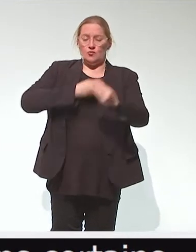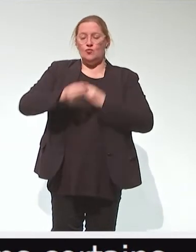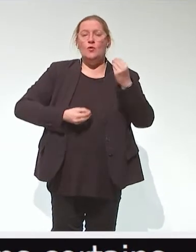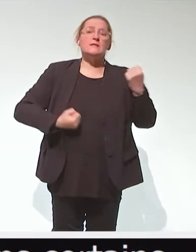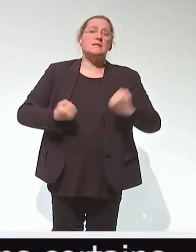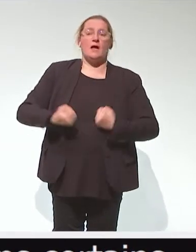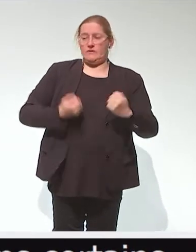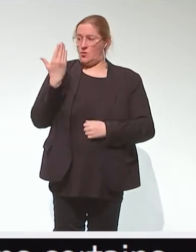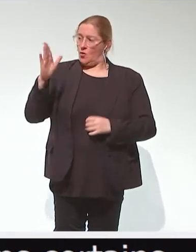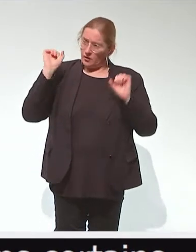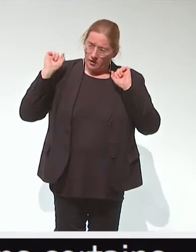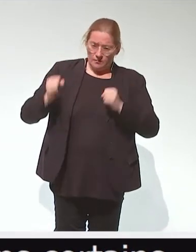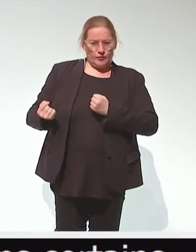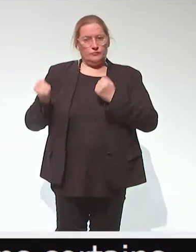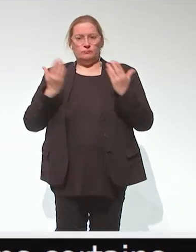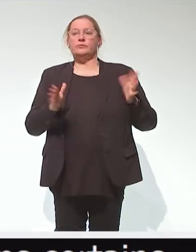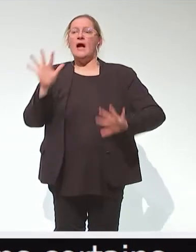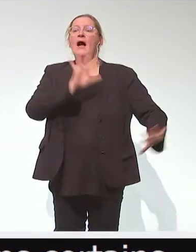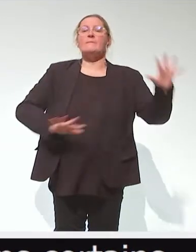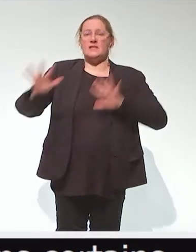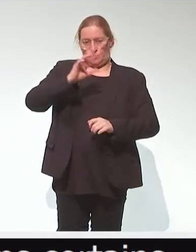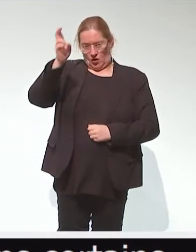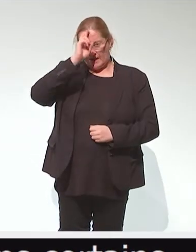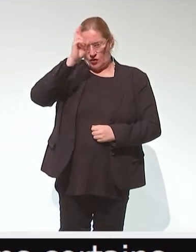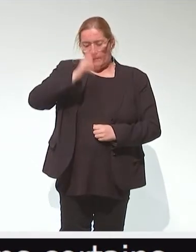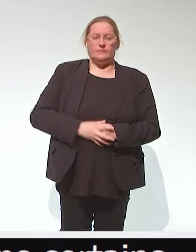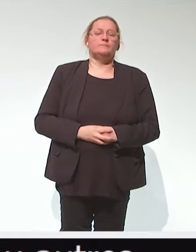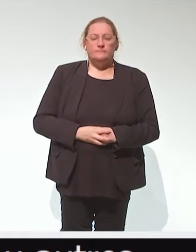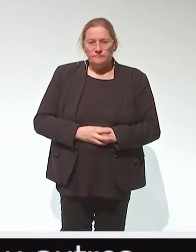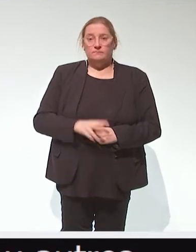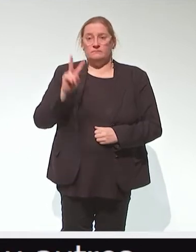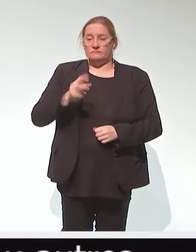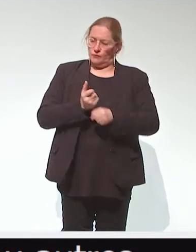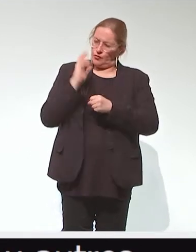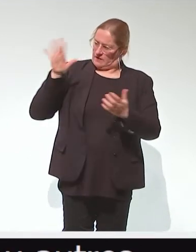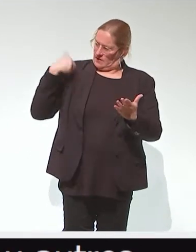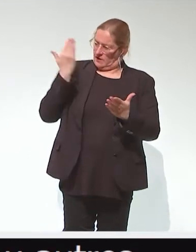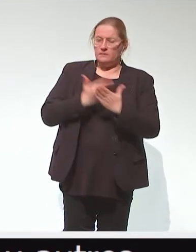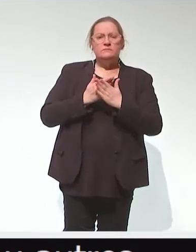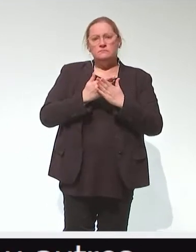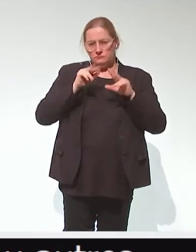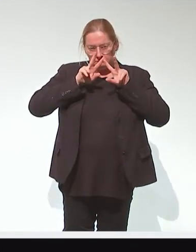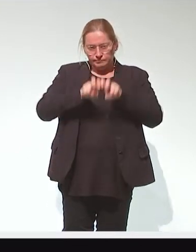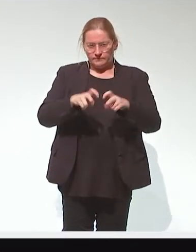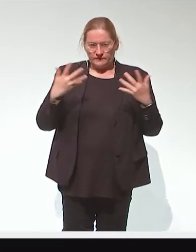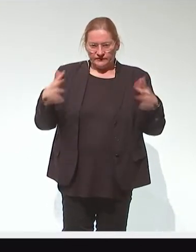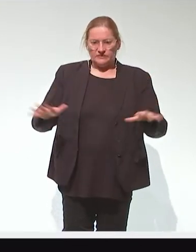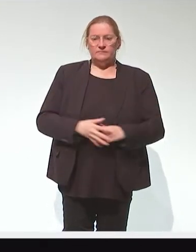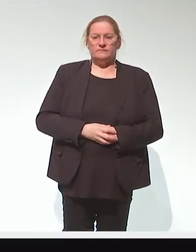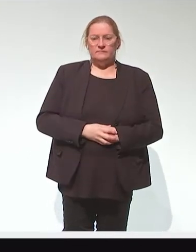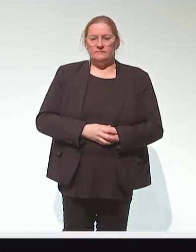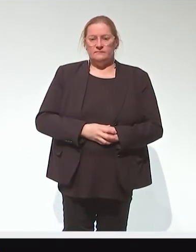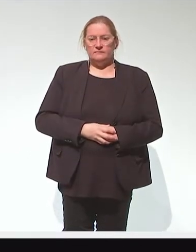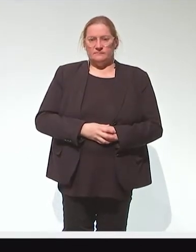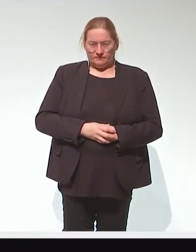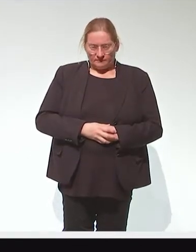We've also done a piece of research a few years ago that showed that it looked into the economic analysis of what are the costs